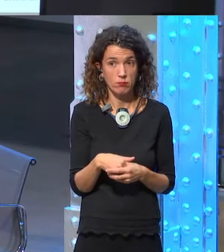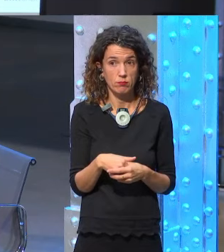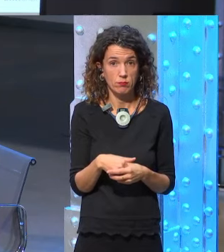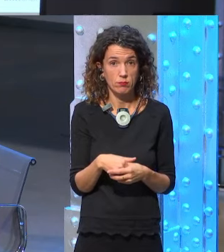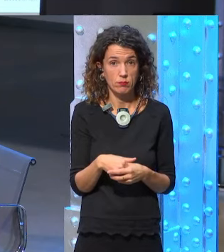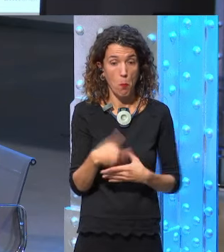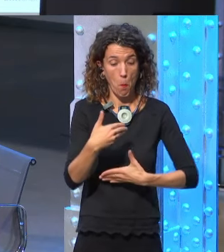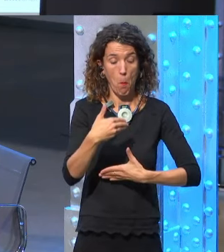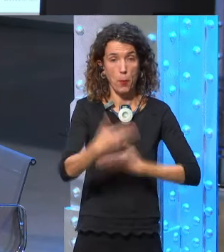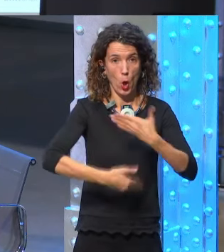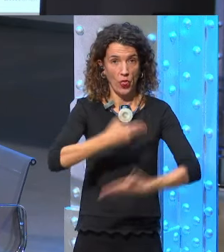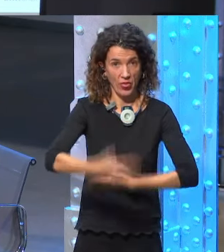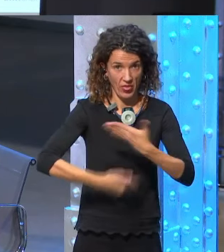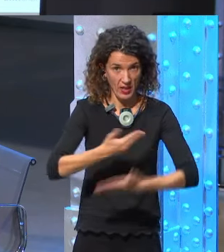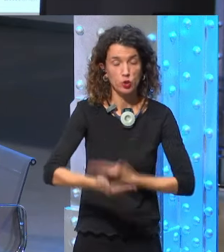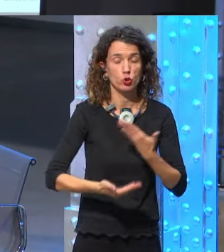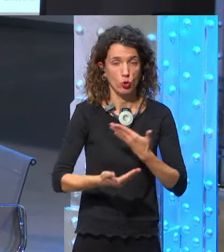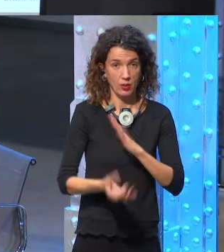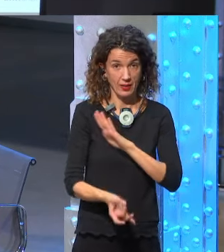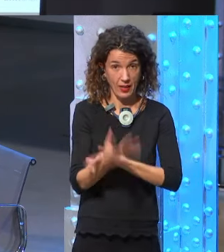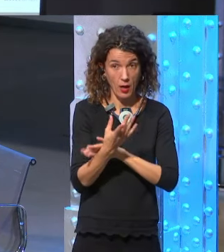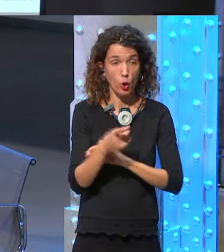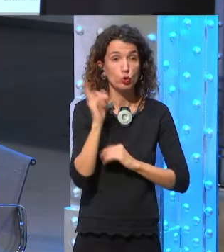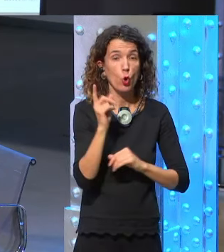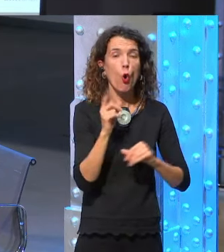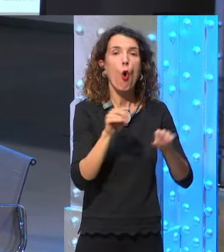of static forms.